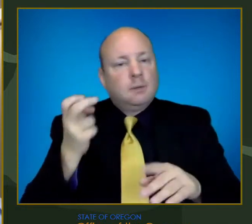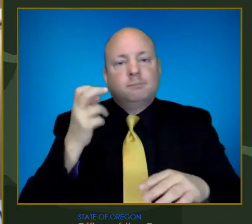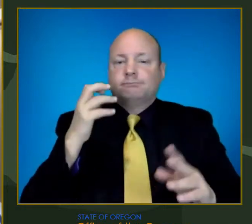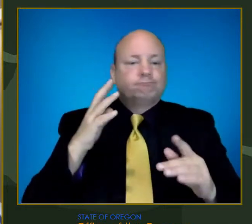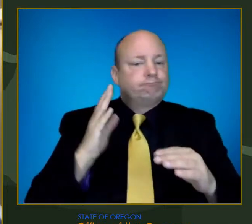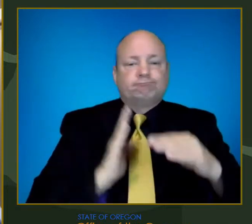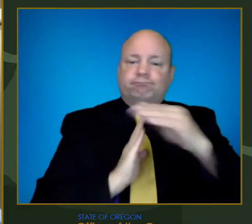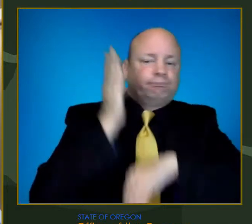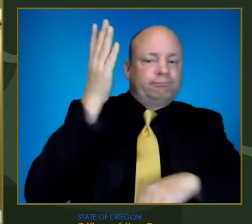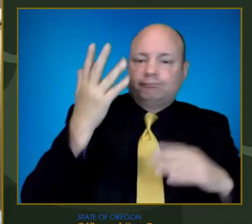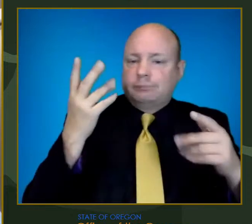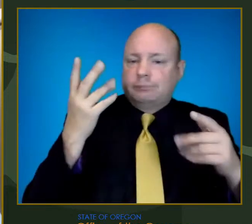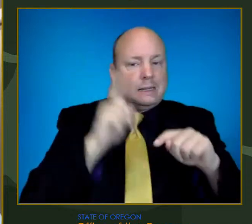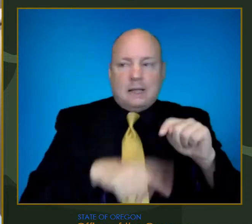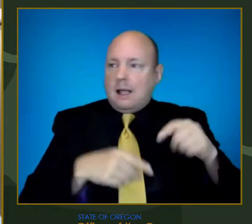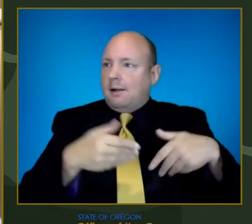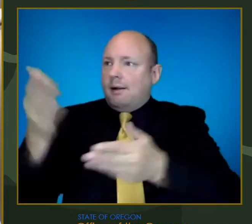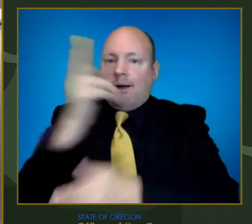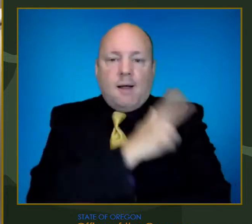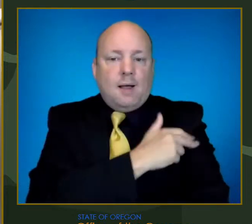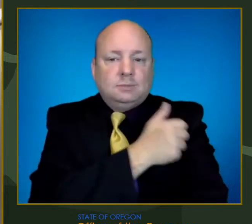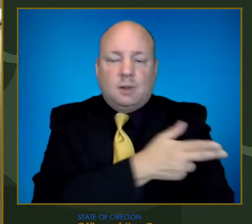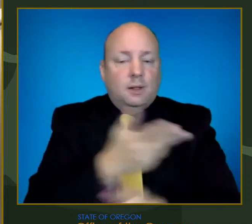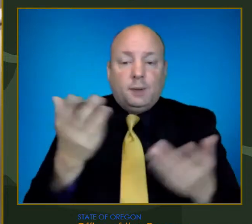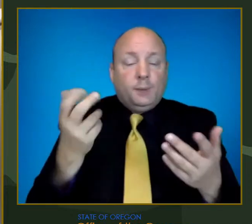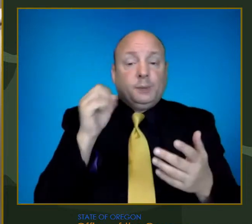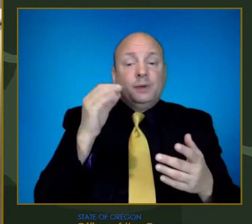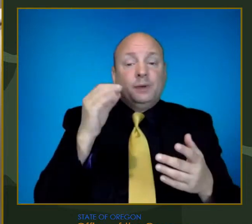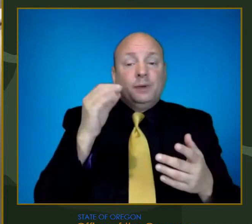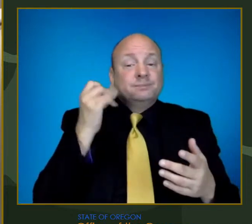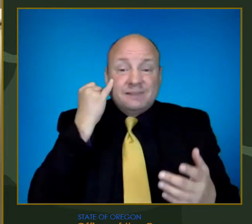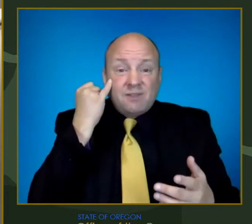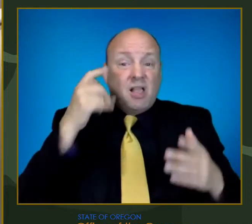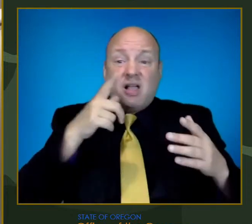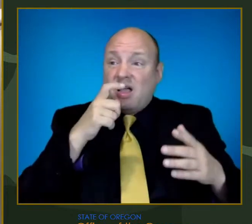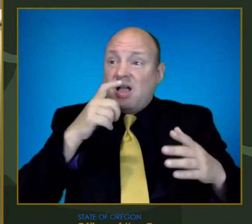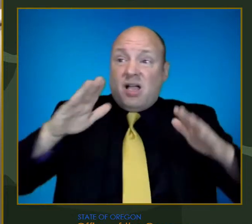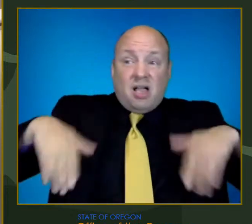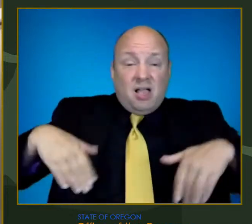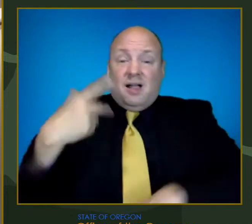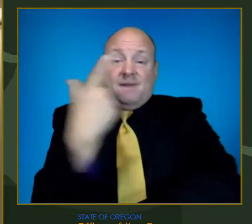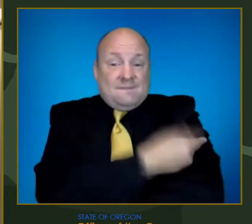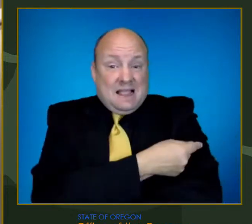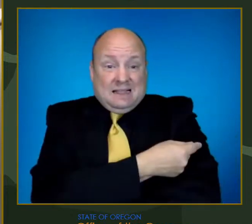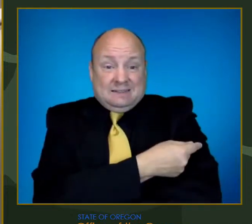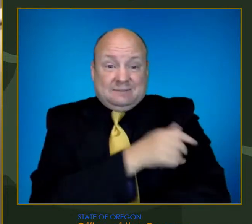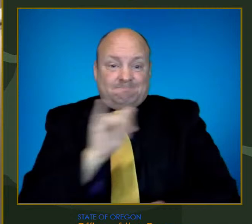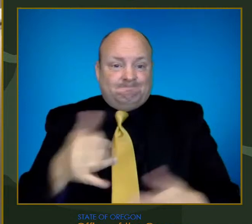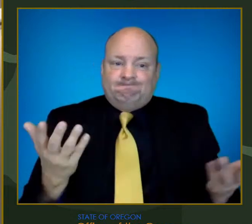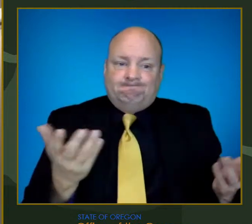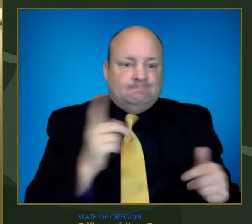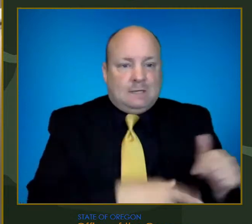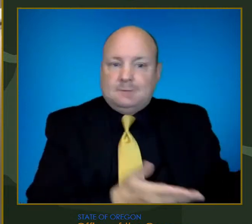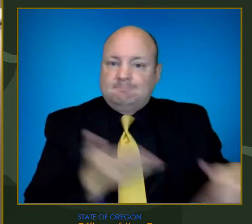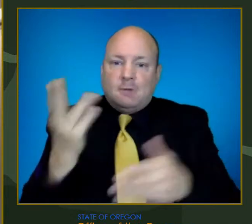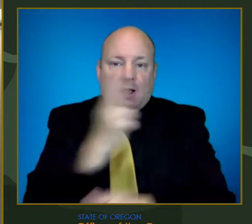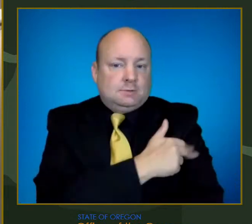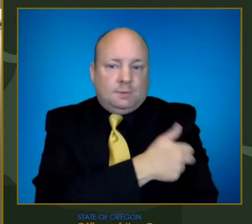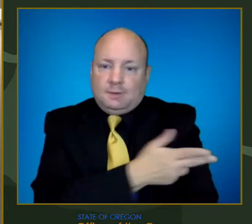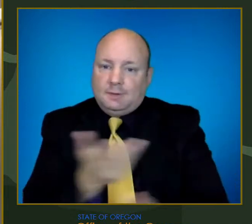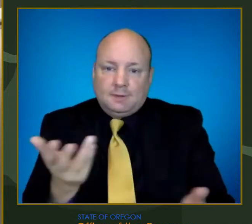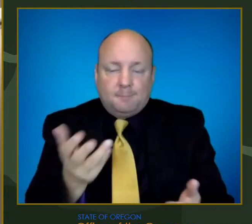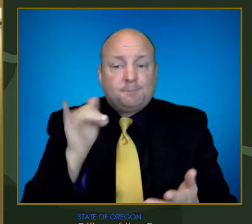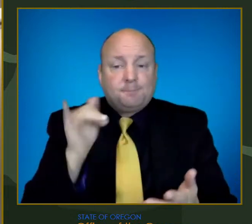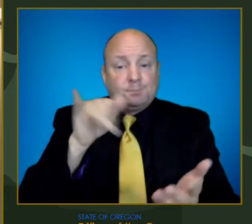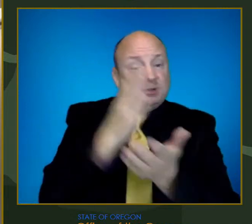are mostly unvaccinated folks. In some hospitals in our state, we're seeing nurses having to extend their care beyond their